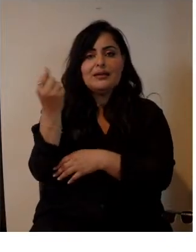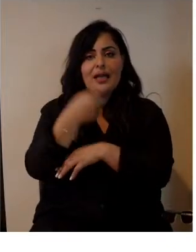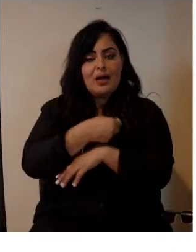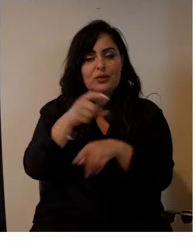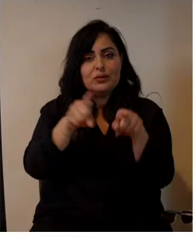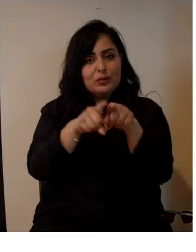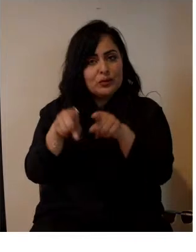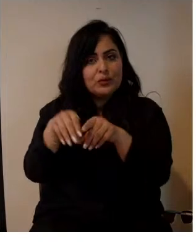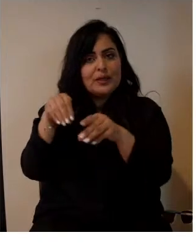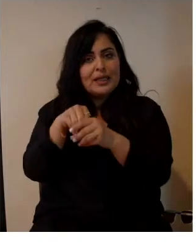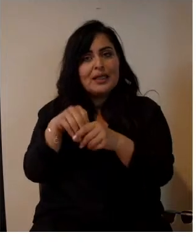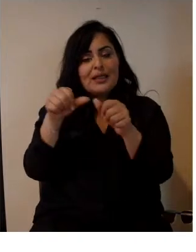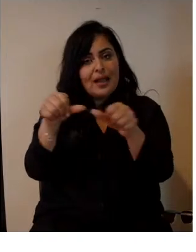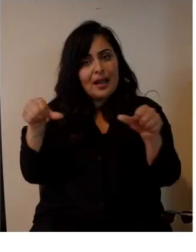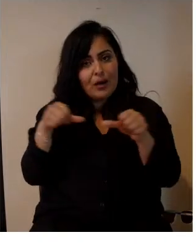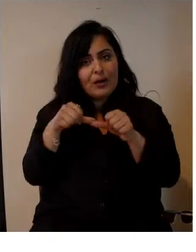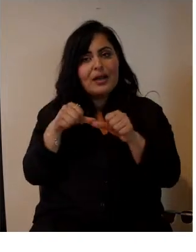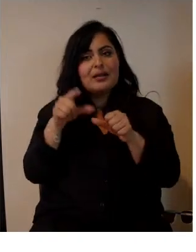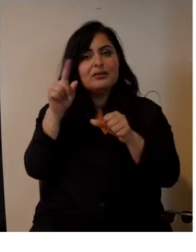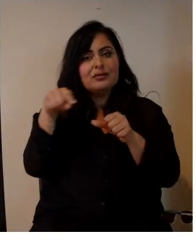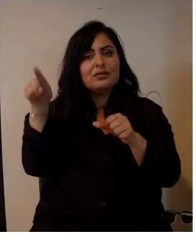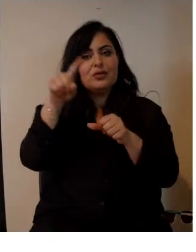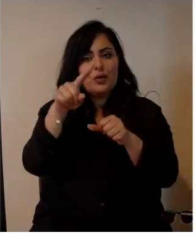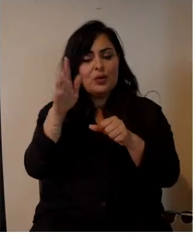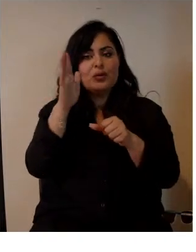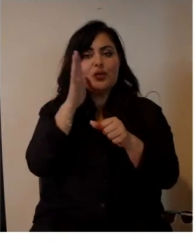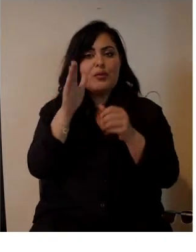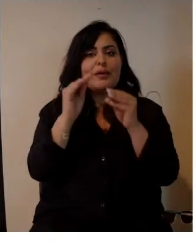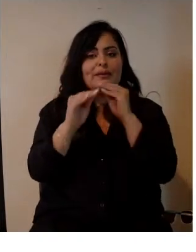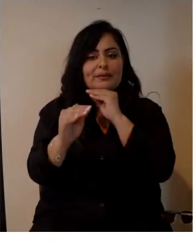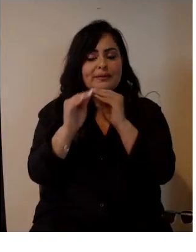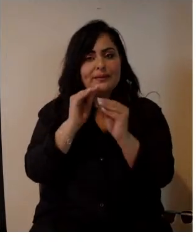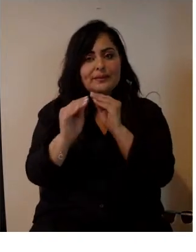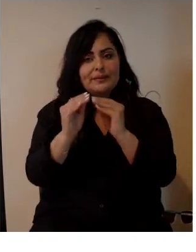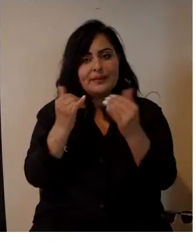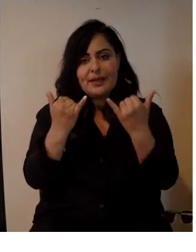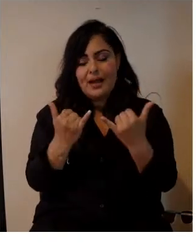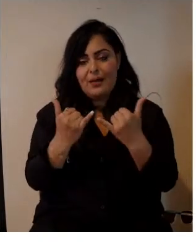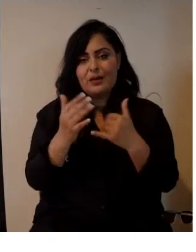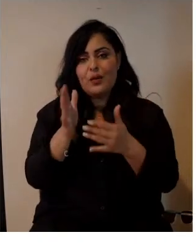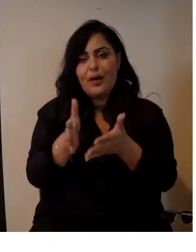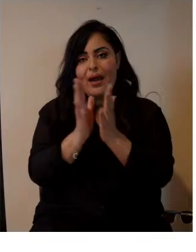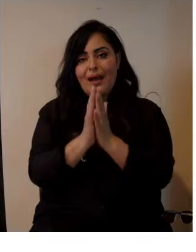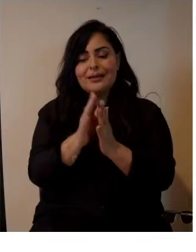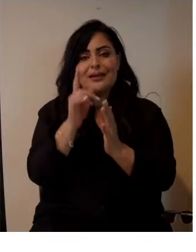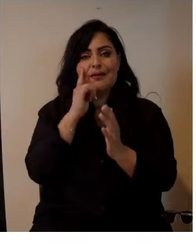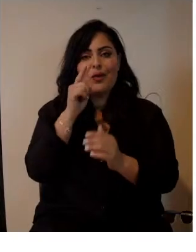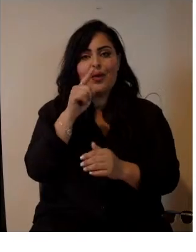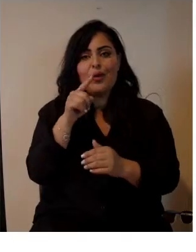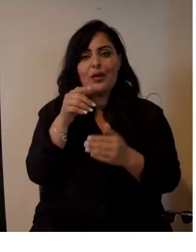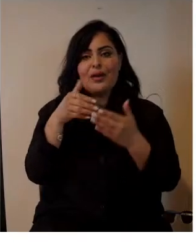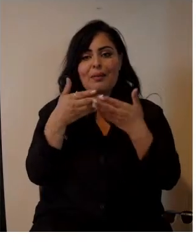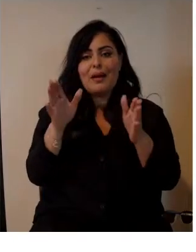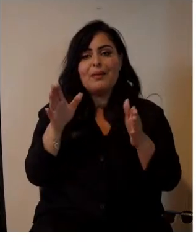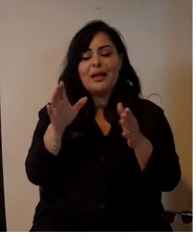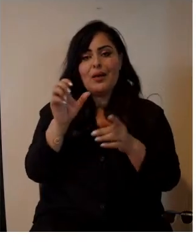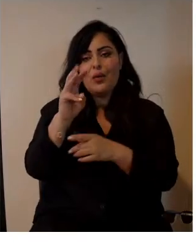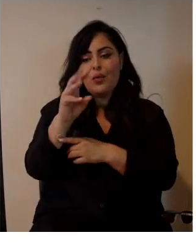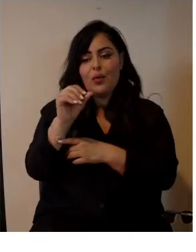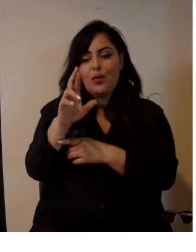all over the area, and those are being restored as we speak. So we're asking from the Public Works perspective for you